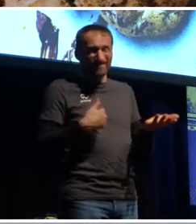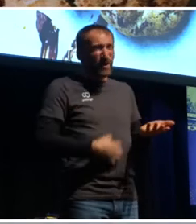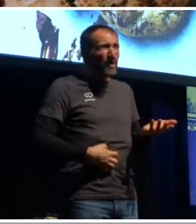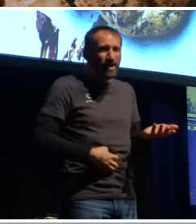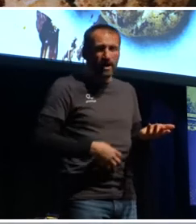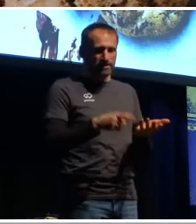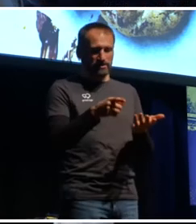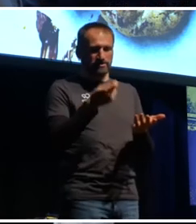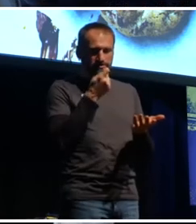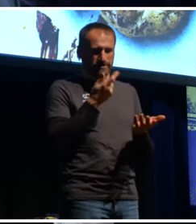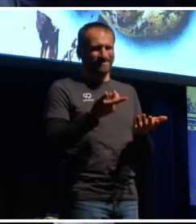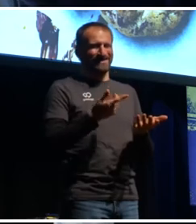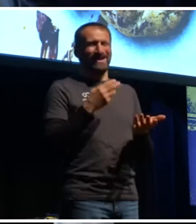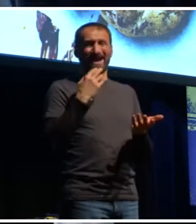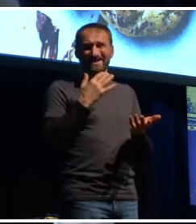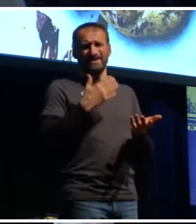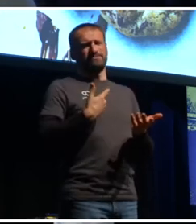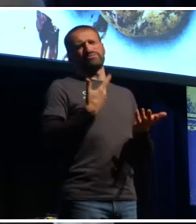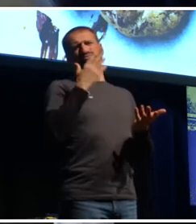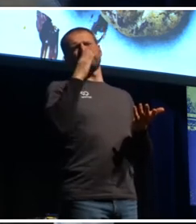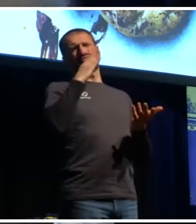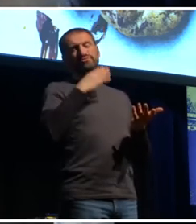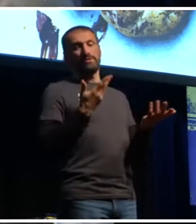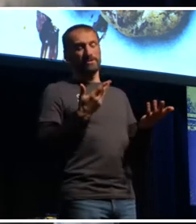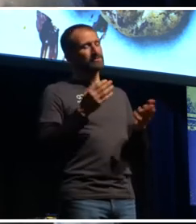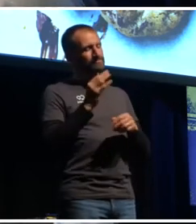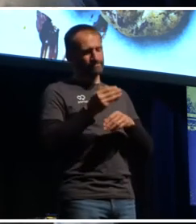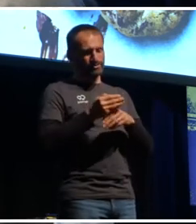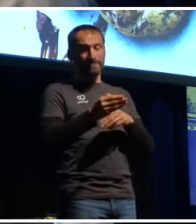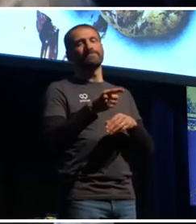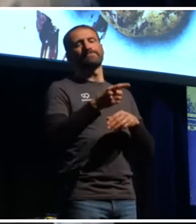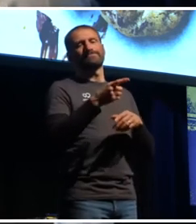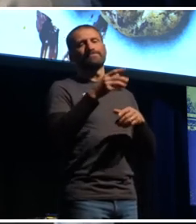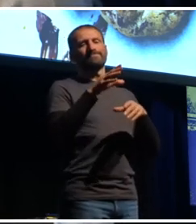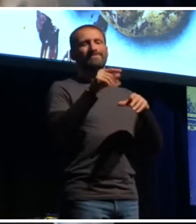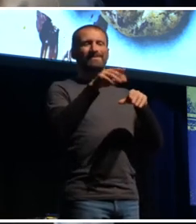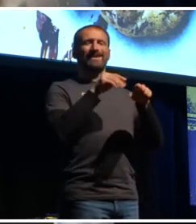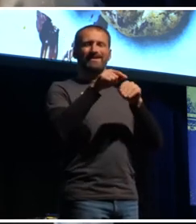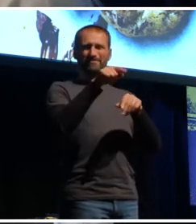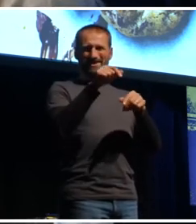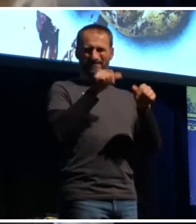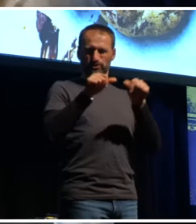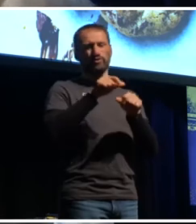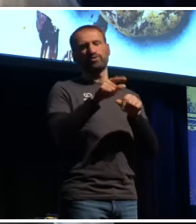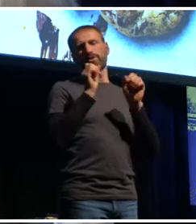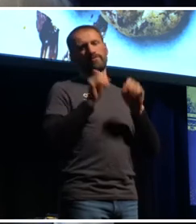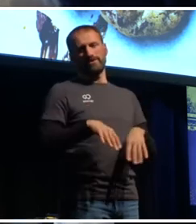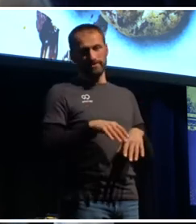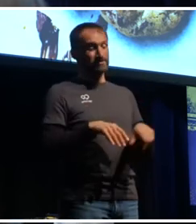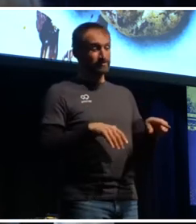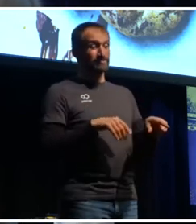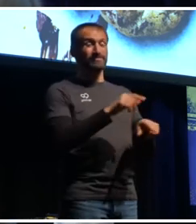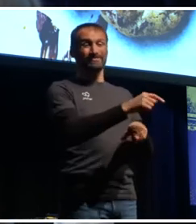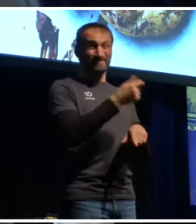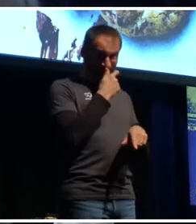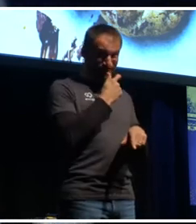the participants gave up. Interestingly, participants who had to resist the cookies gave up significantly faster